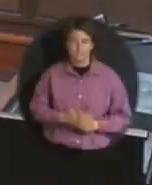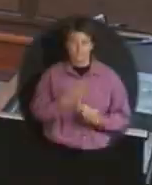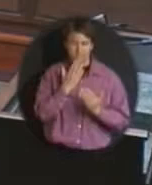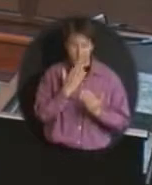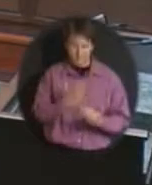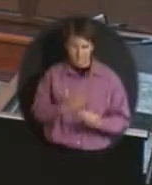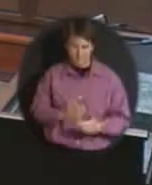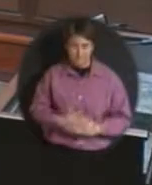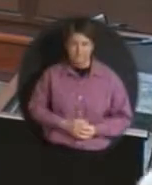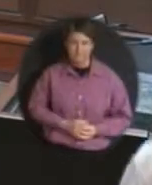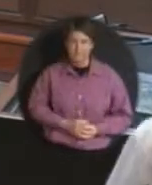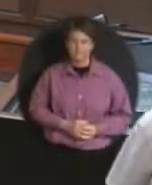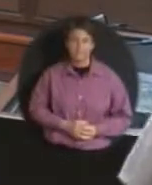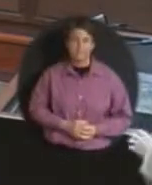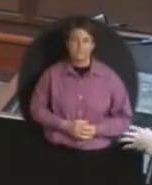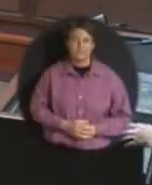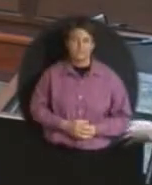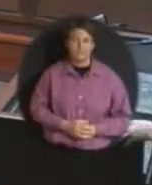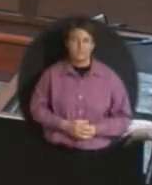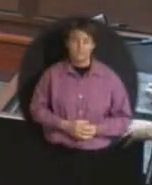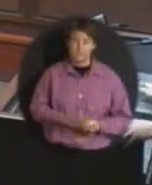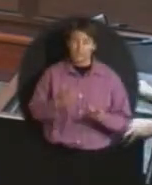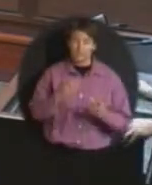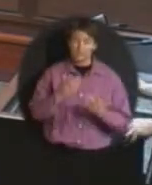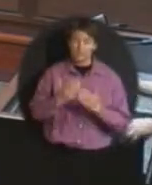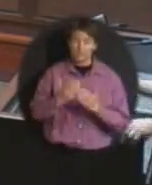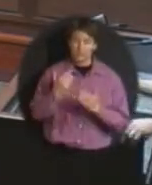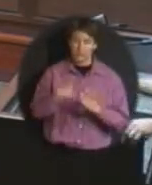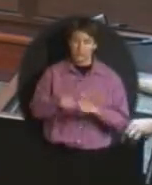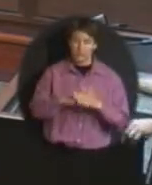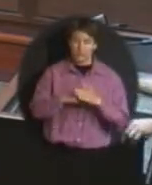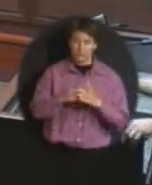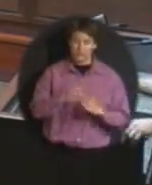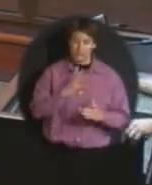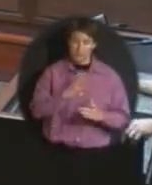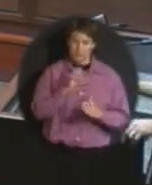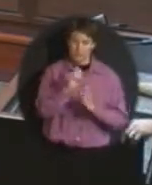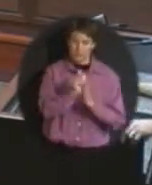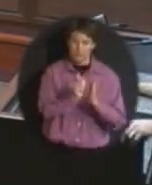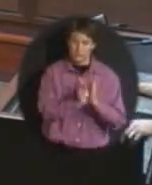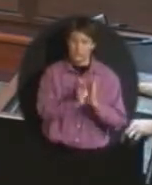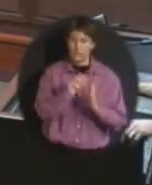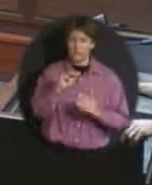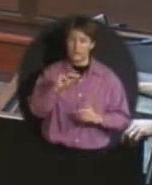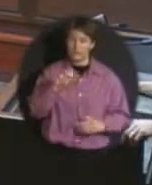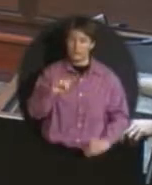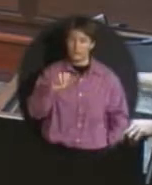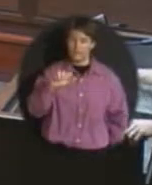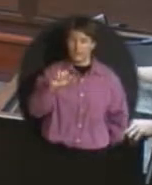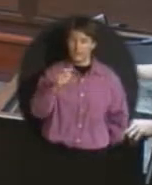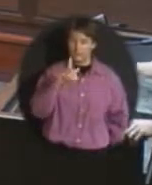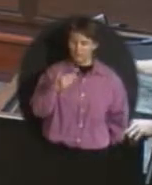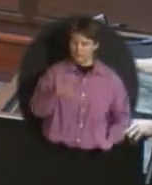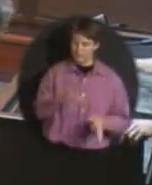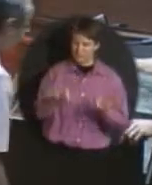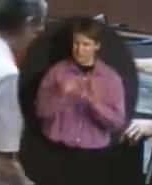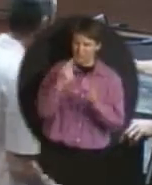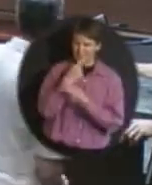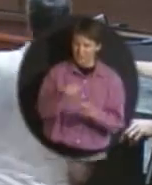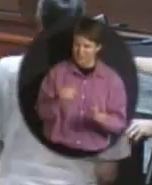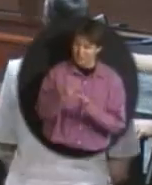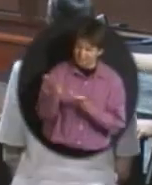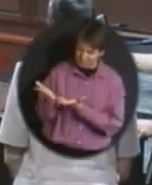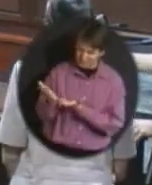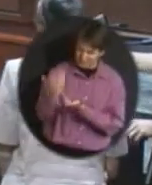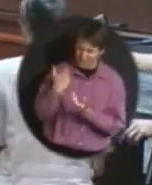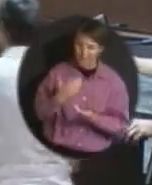you. Before we begin our formal agenda this evening, Ms. Ashley has an important announcement that she would like to